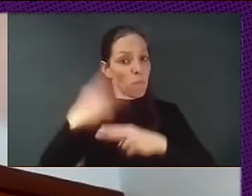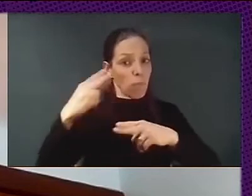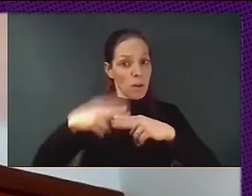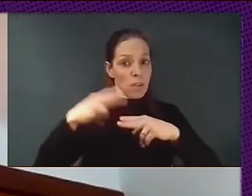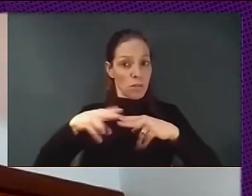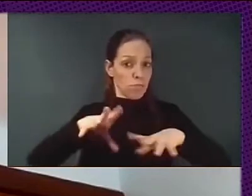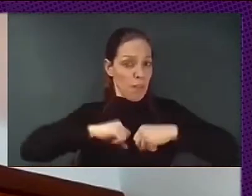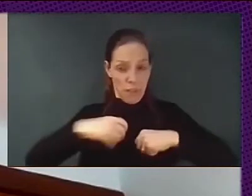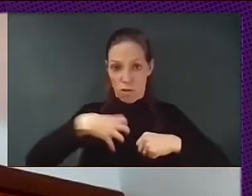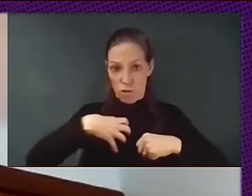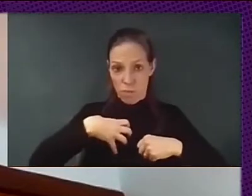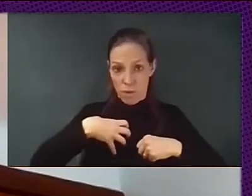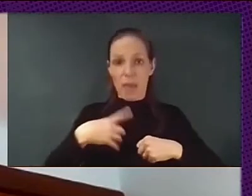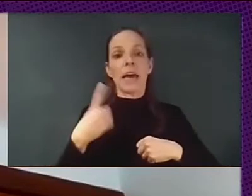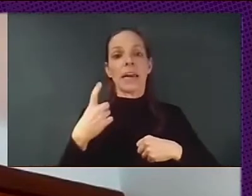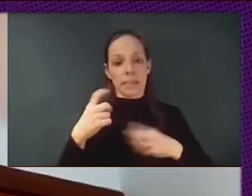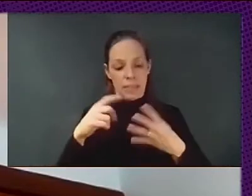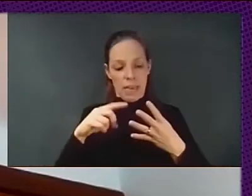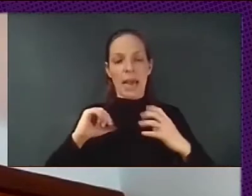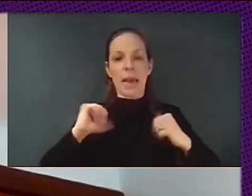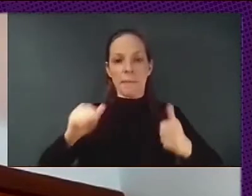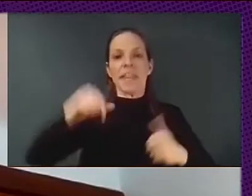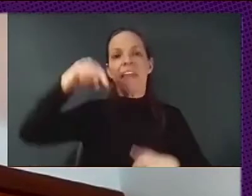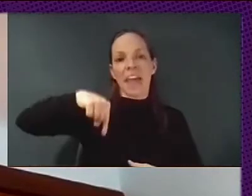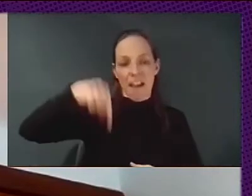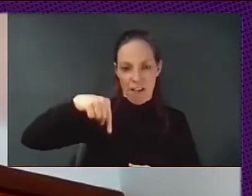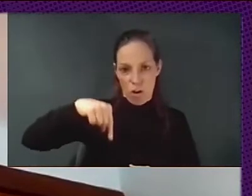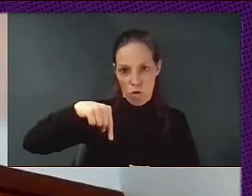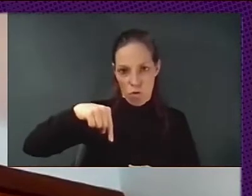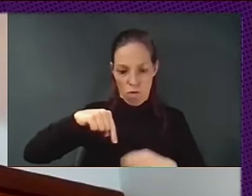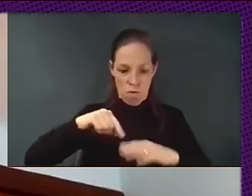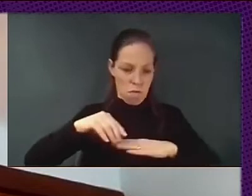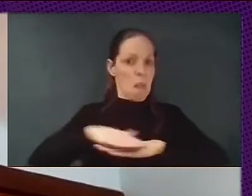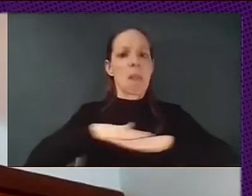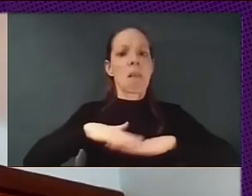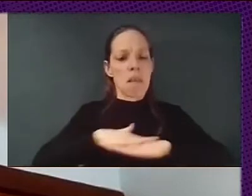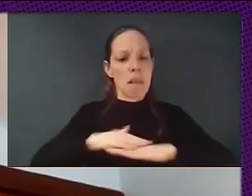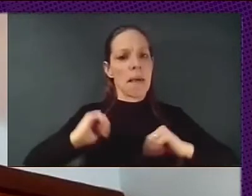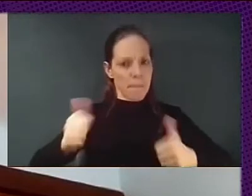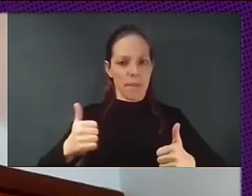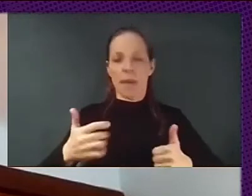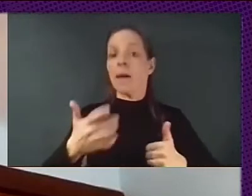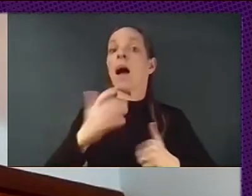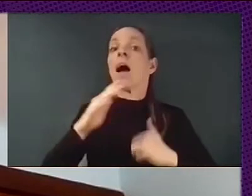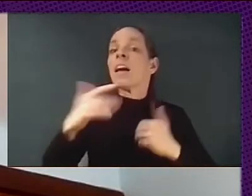and elite intellectuals in the elite university system, primarily, right? And